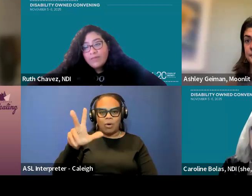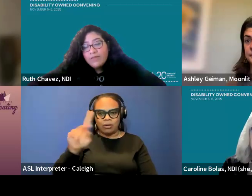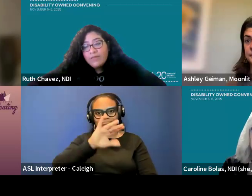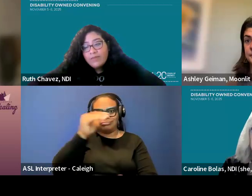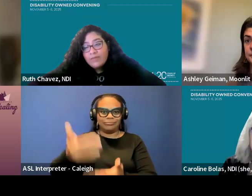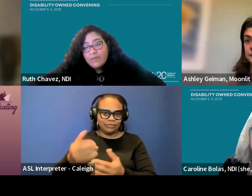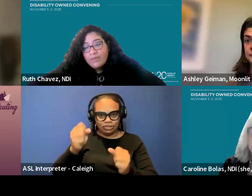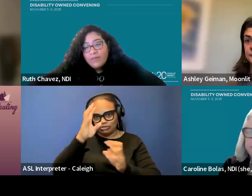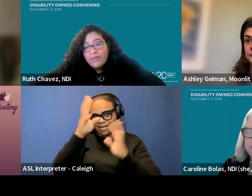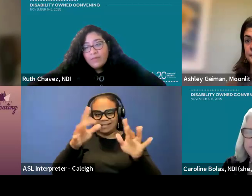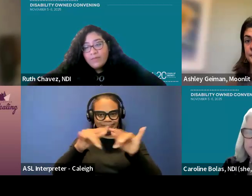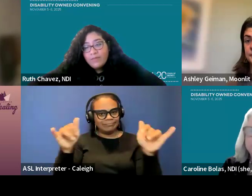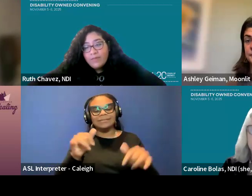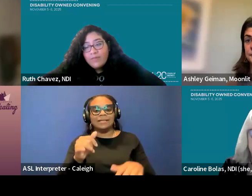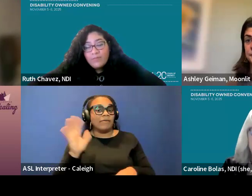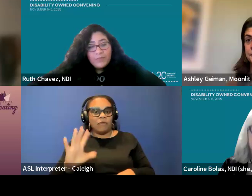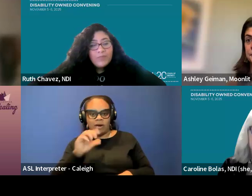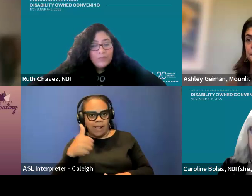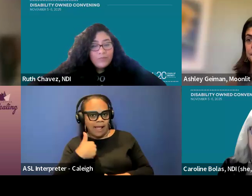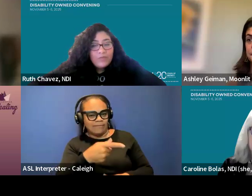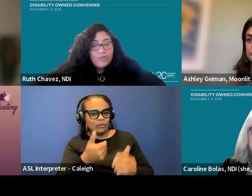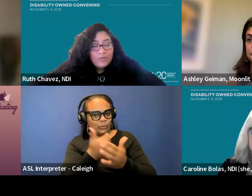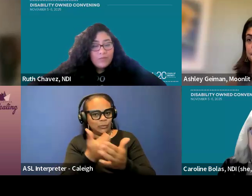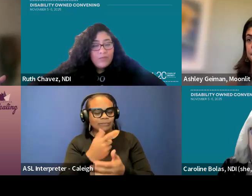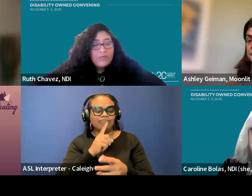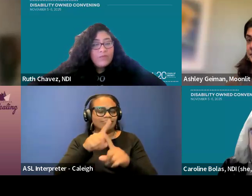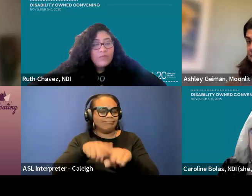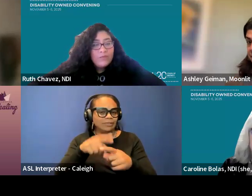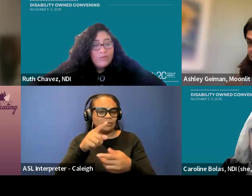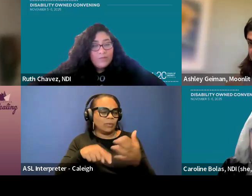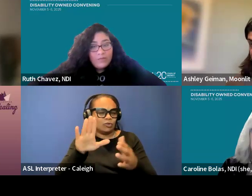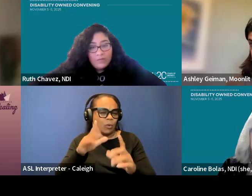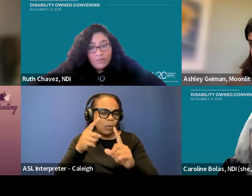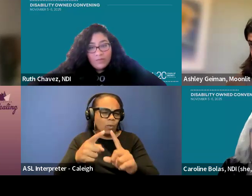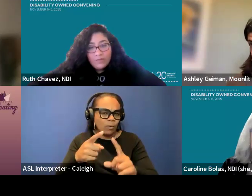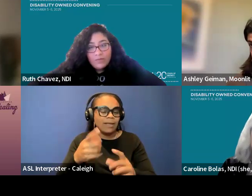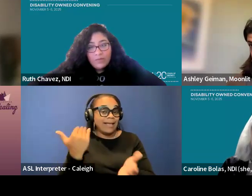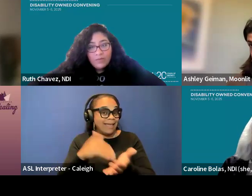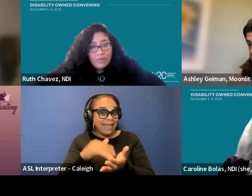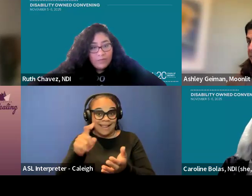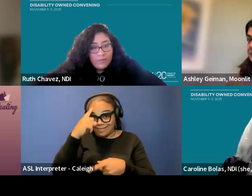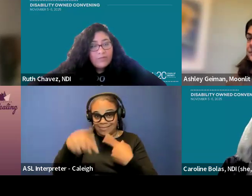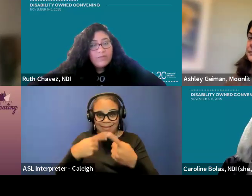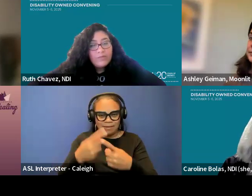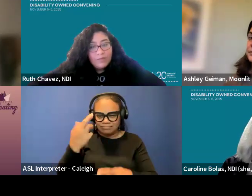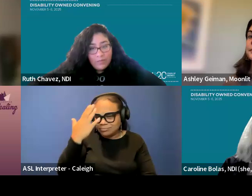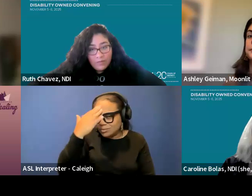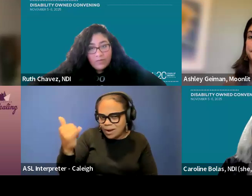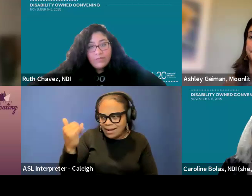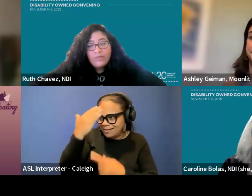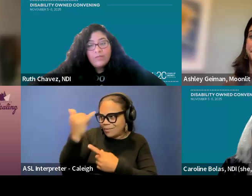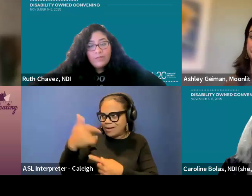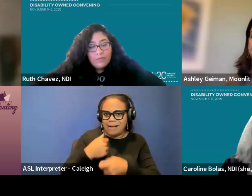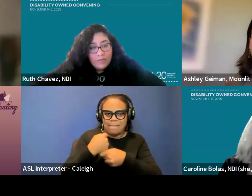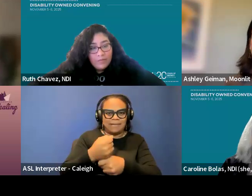really depends on what you're trying to do. And that's why, again, we still have to go back to our why. So why are we creating these social media